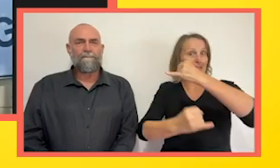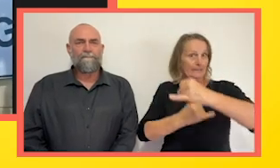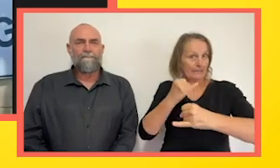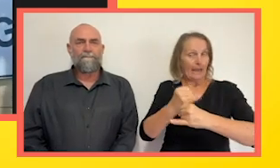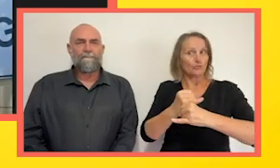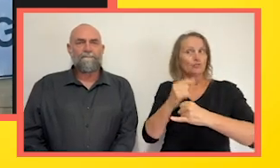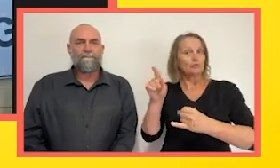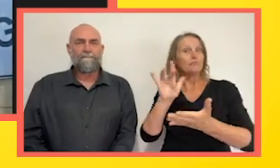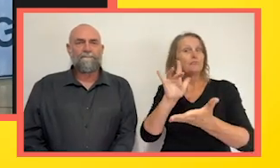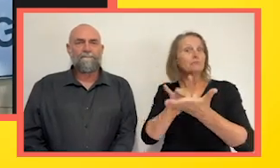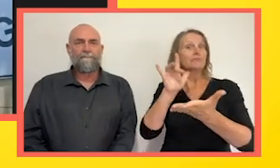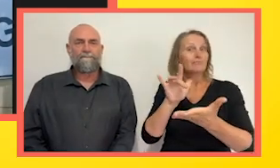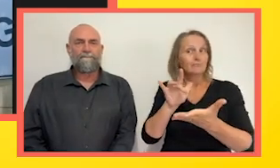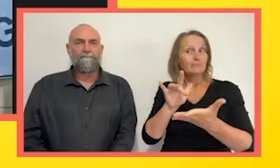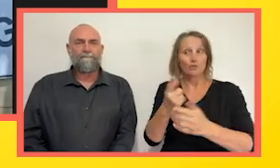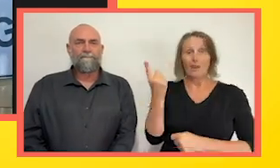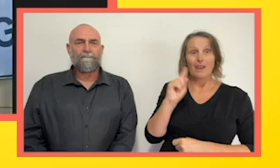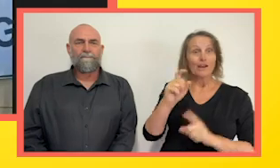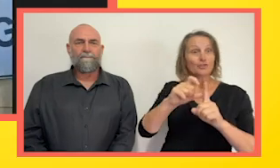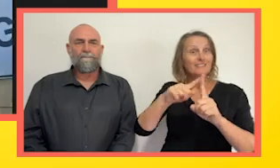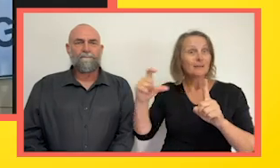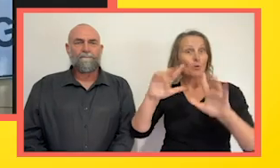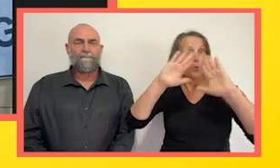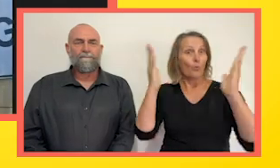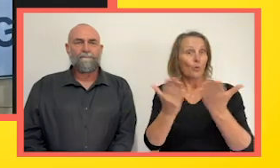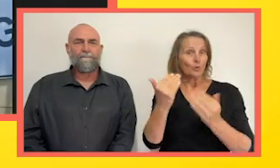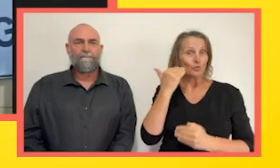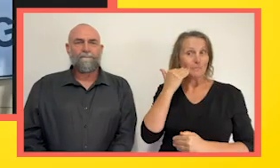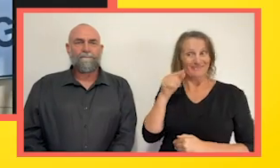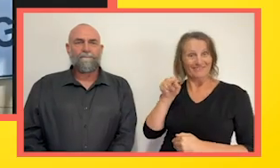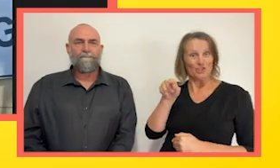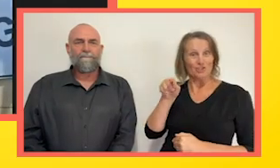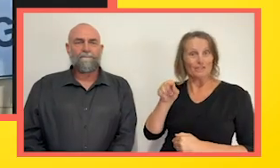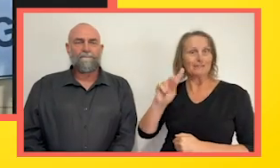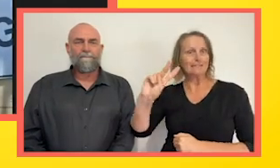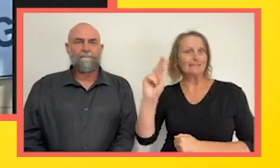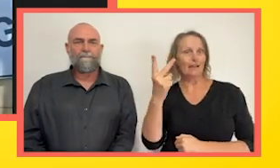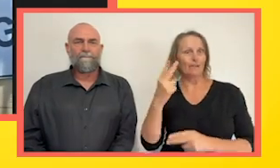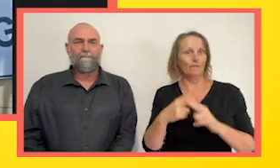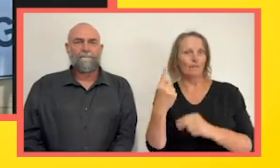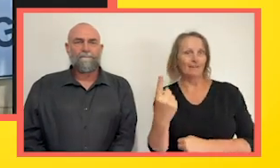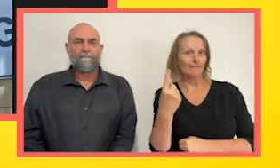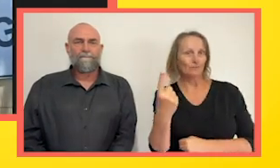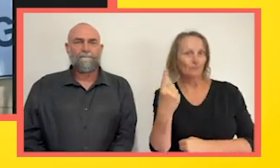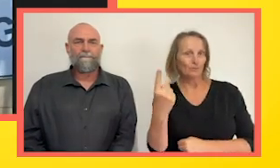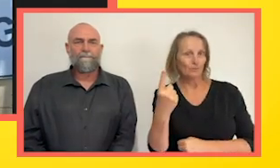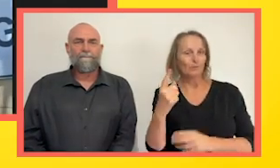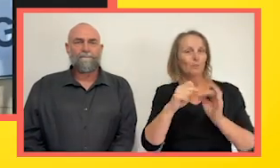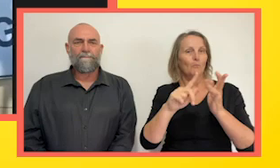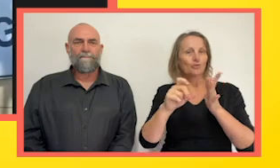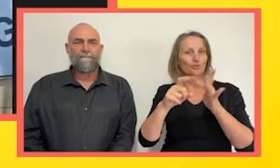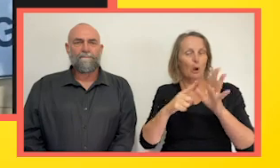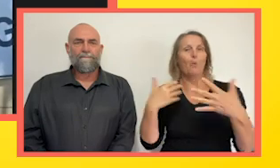And in December last year, we're at the World Championships, and she managed to come second individually, which was just a